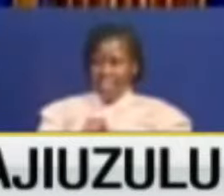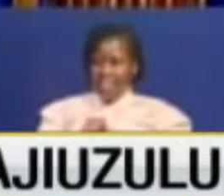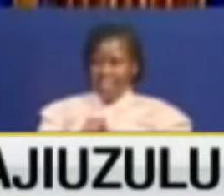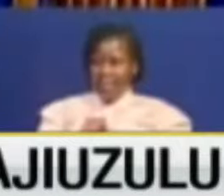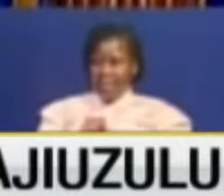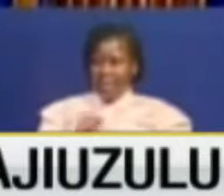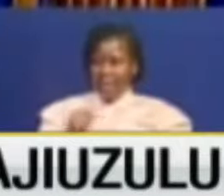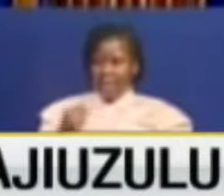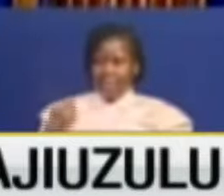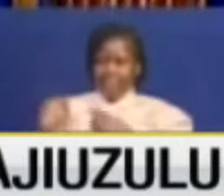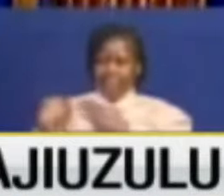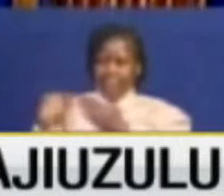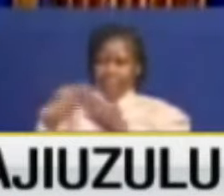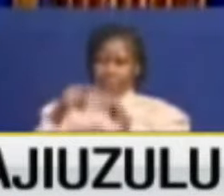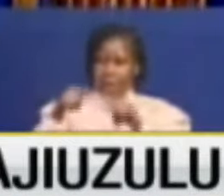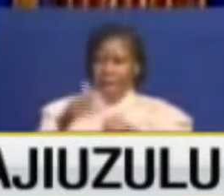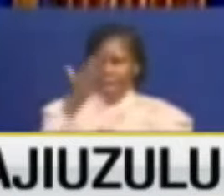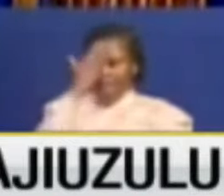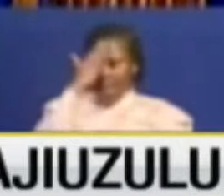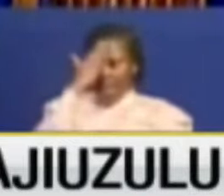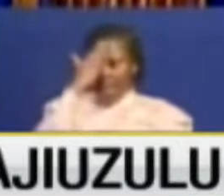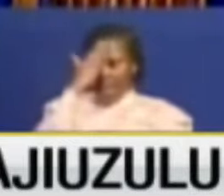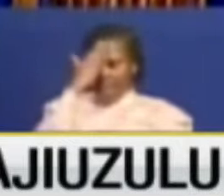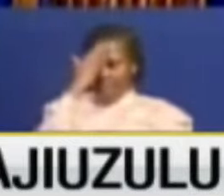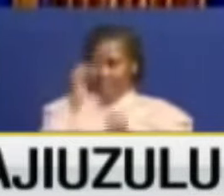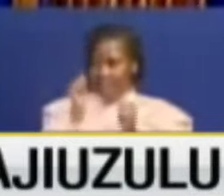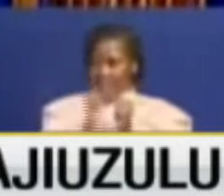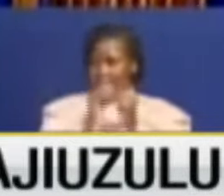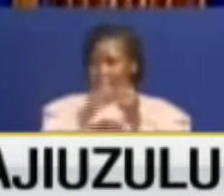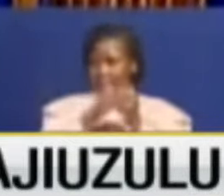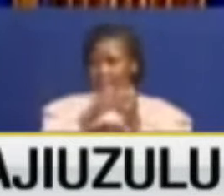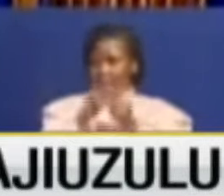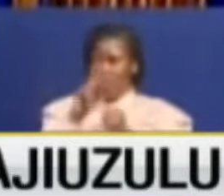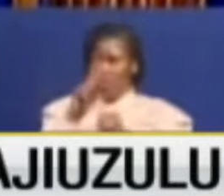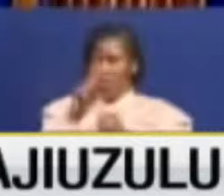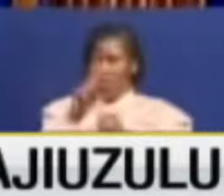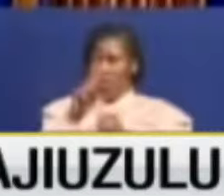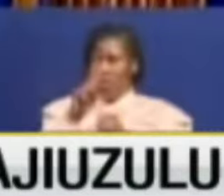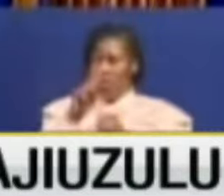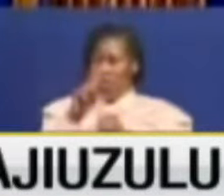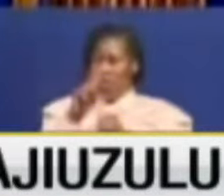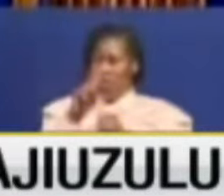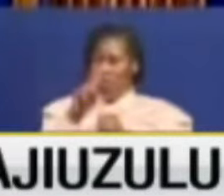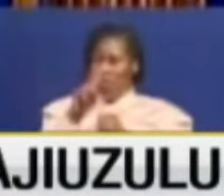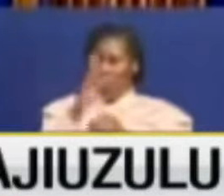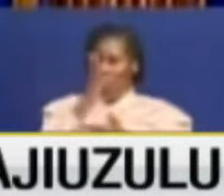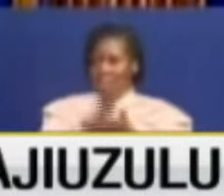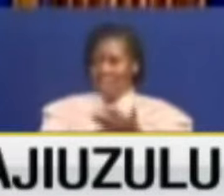today, Monday, the 19th of August, 2024, at 2:30 p.m. Thank you.